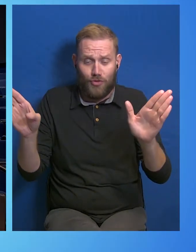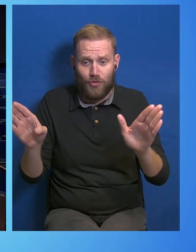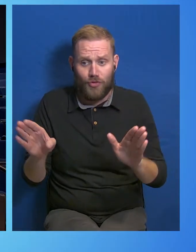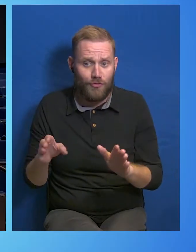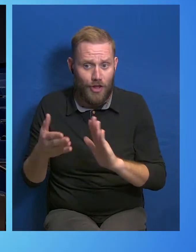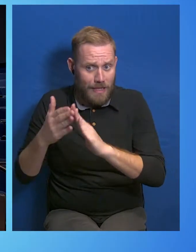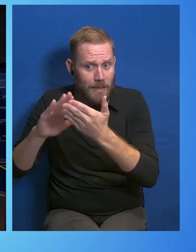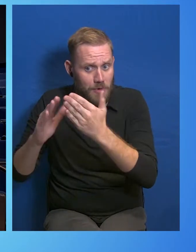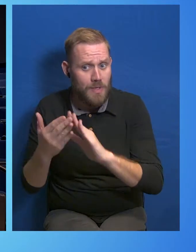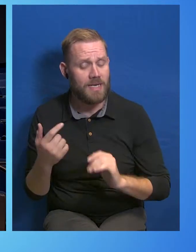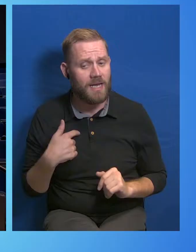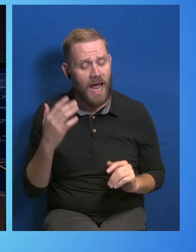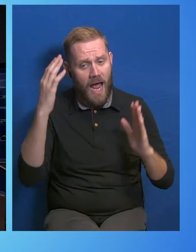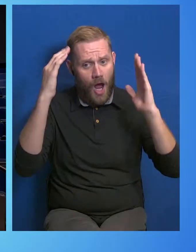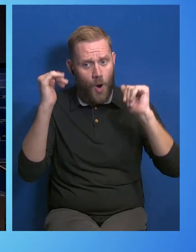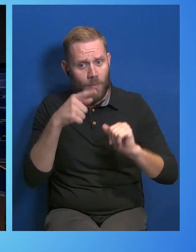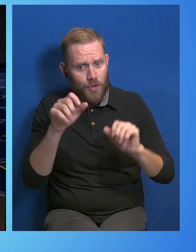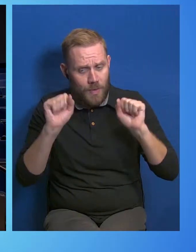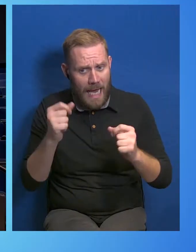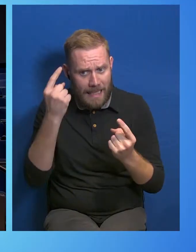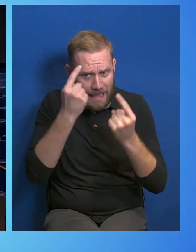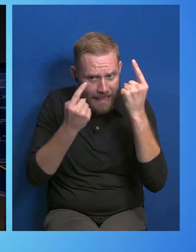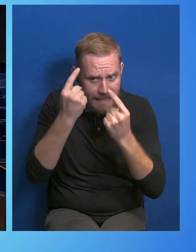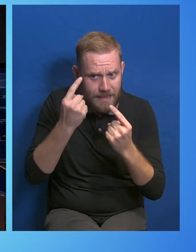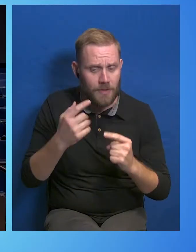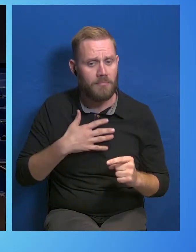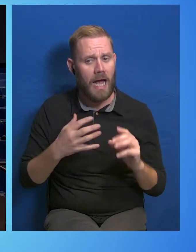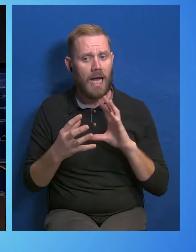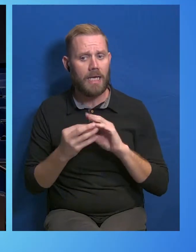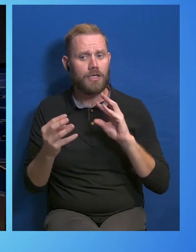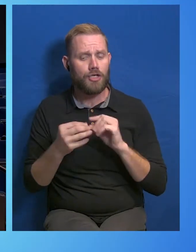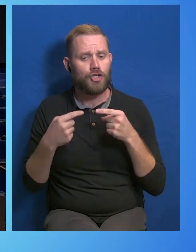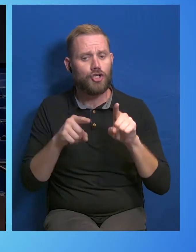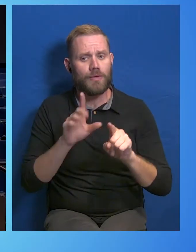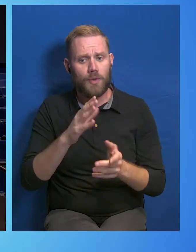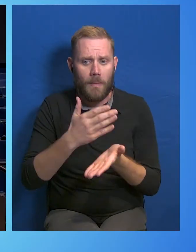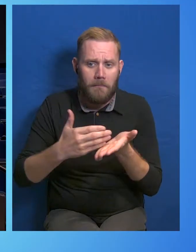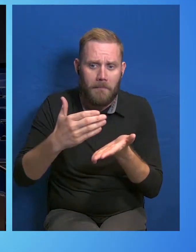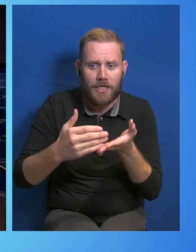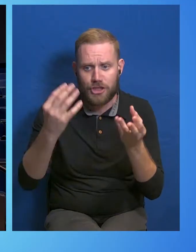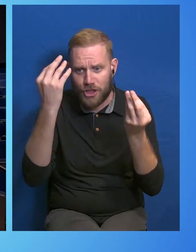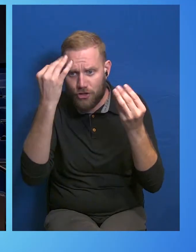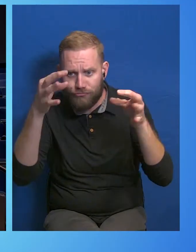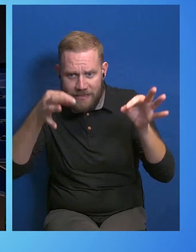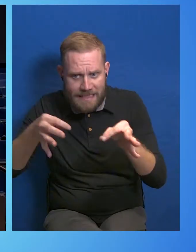that in your budgeting activities.